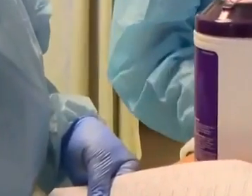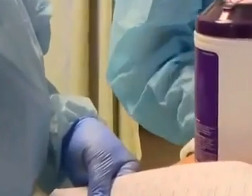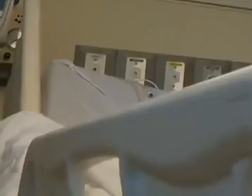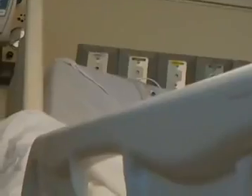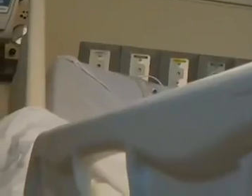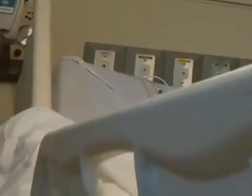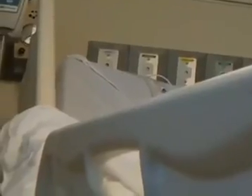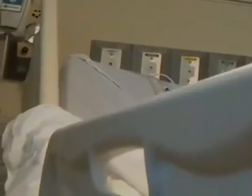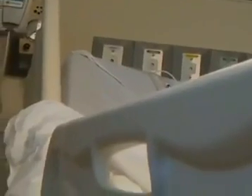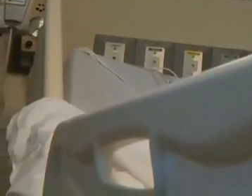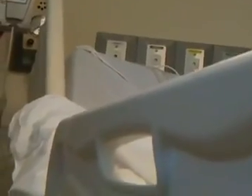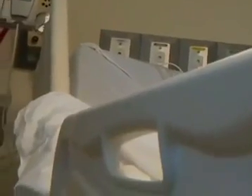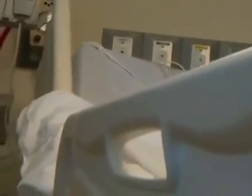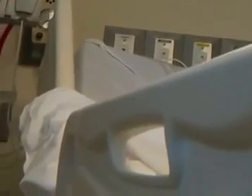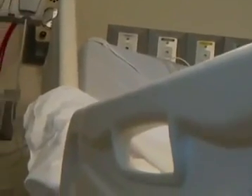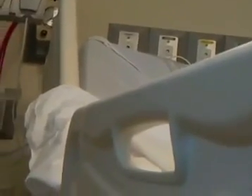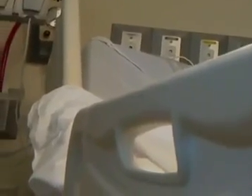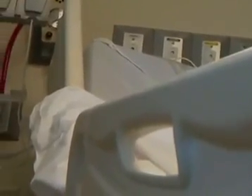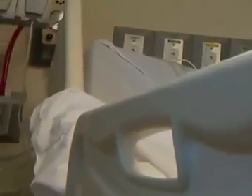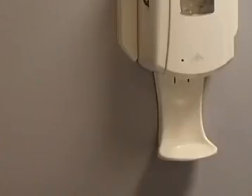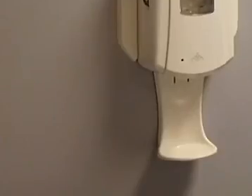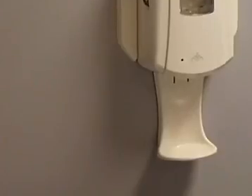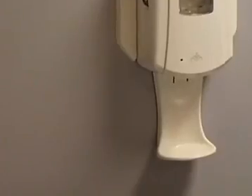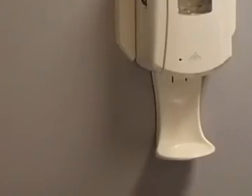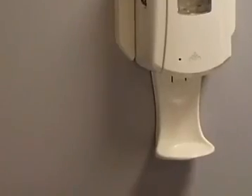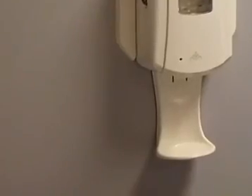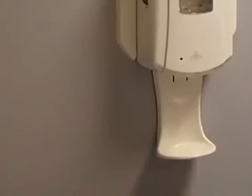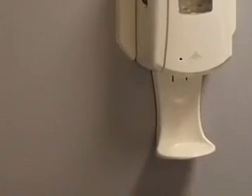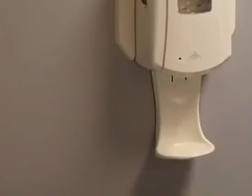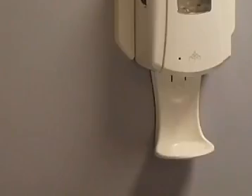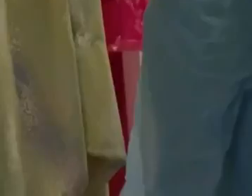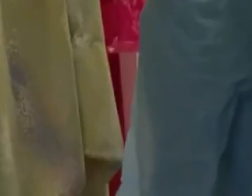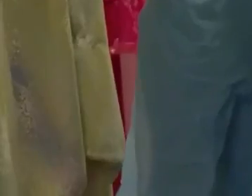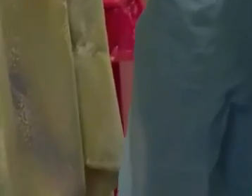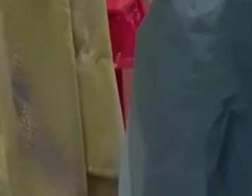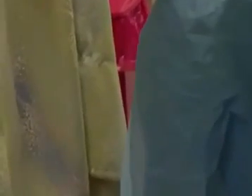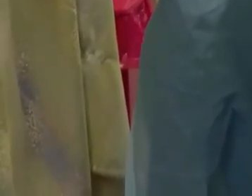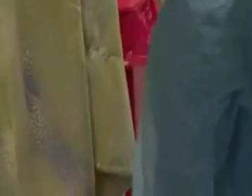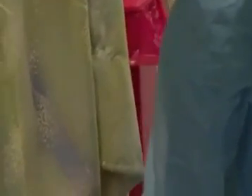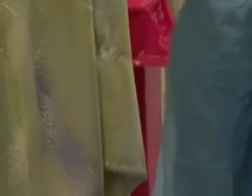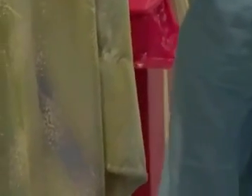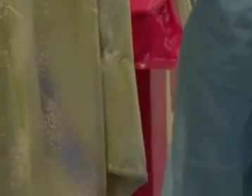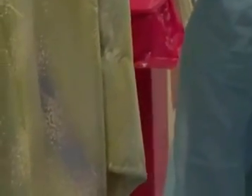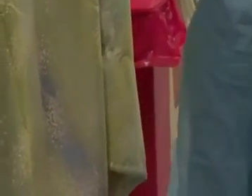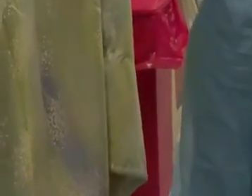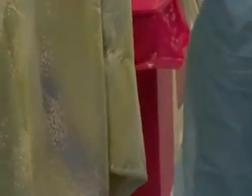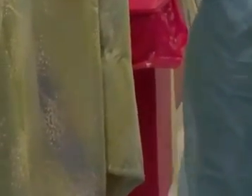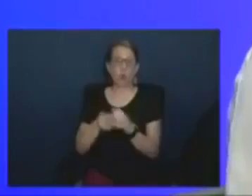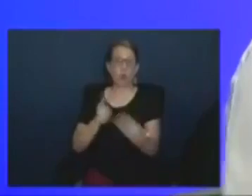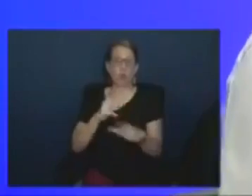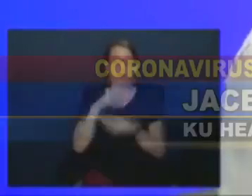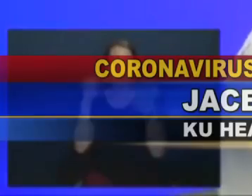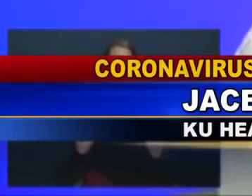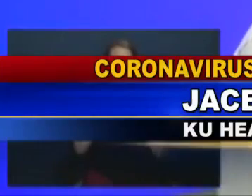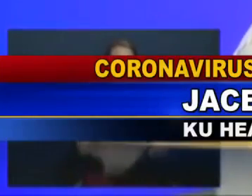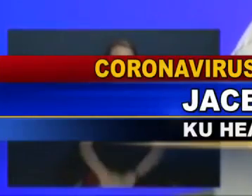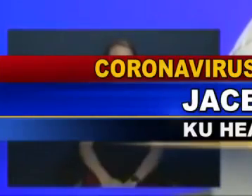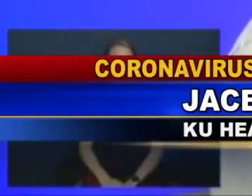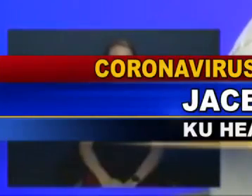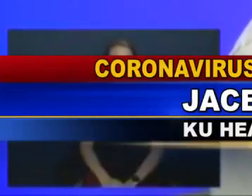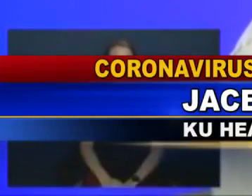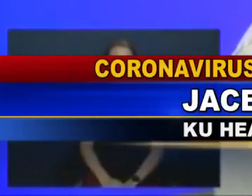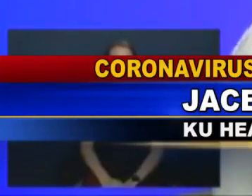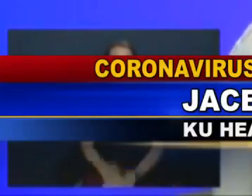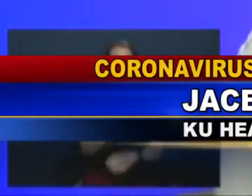considering leaving their jobs, with 60% reporting impacts to their mental health over the last 18 months. The work feels heavy, right? I mean, as